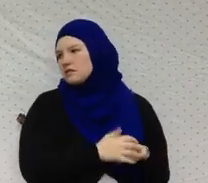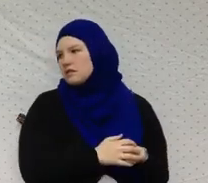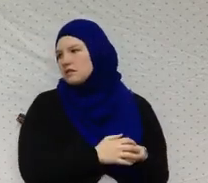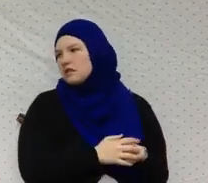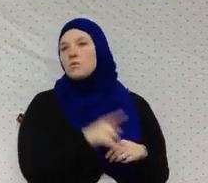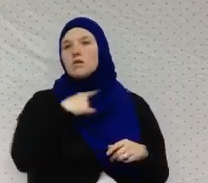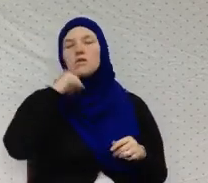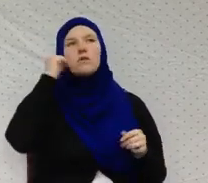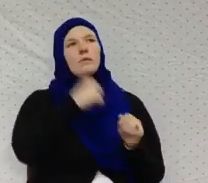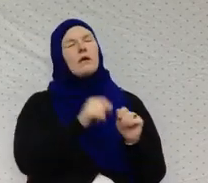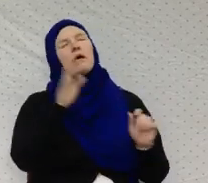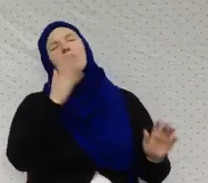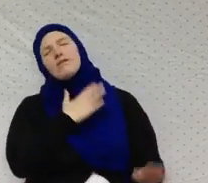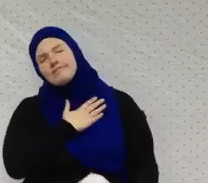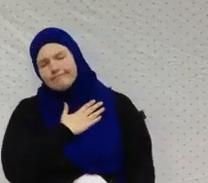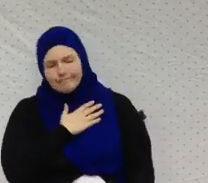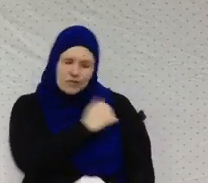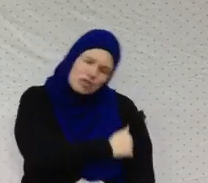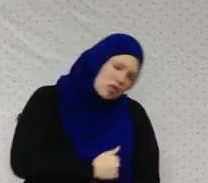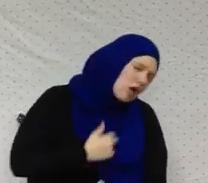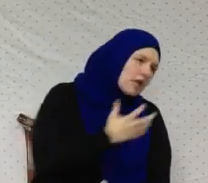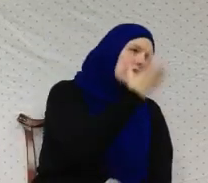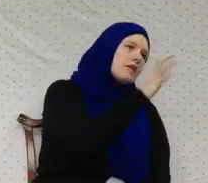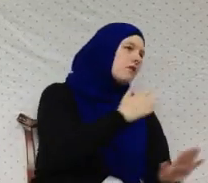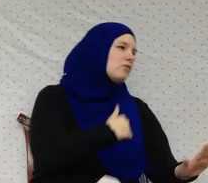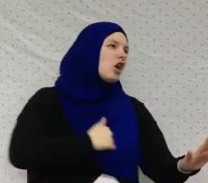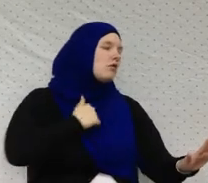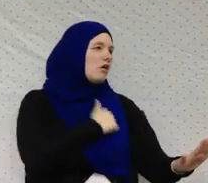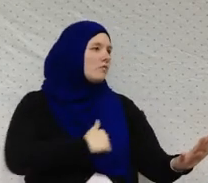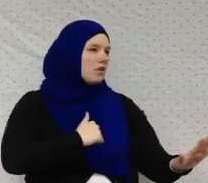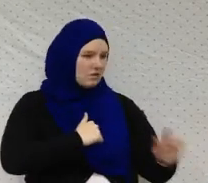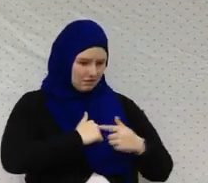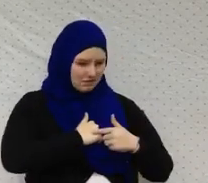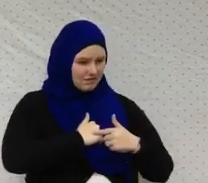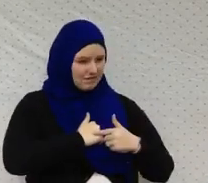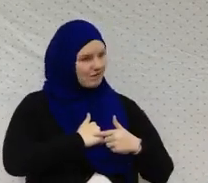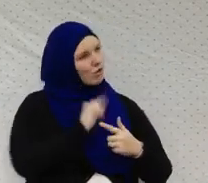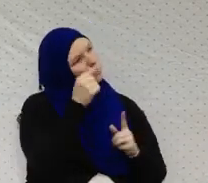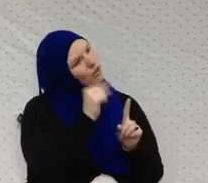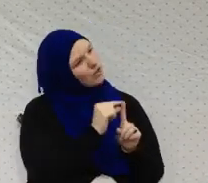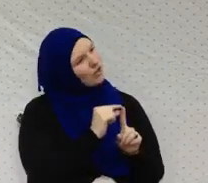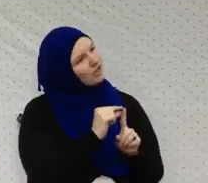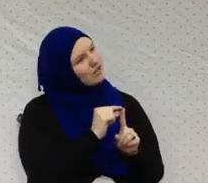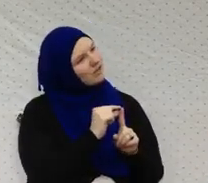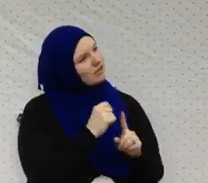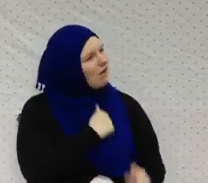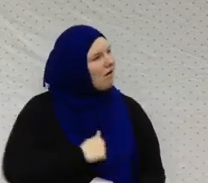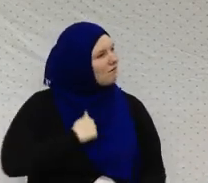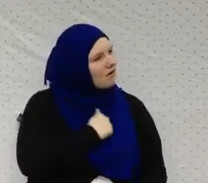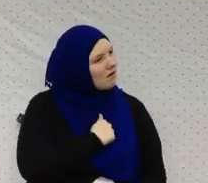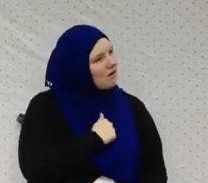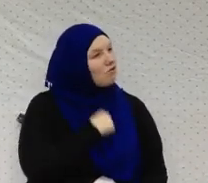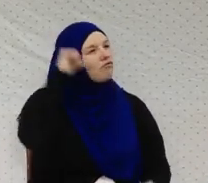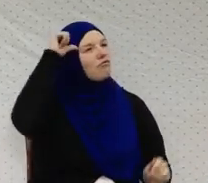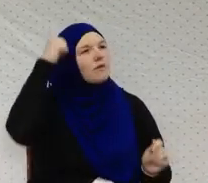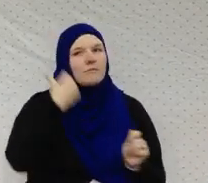anger. And then later on we remember and say, oh, I was angry, I'm sorry, brother. Allah wants us to remember Him so that